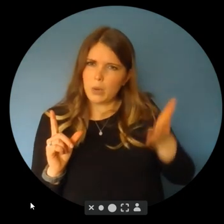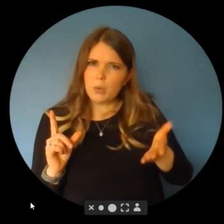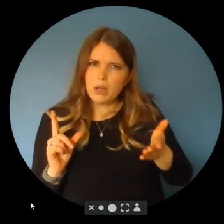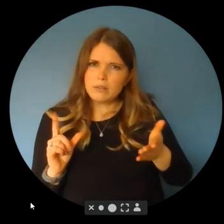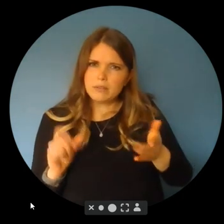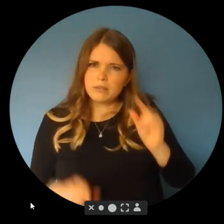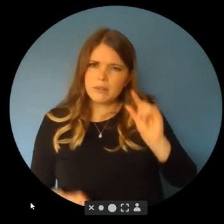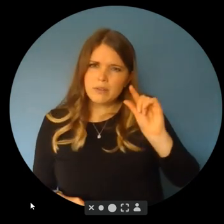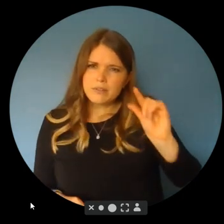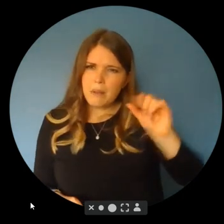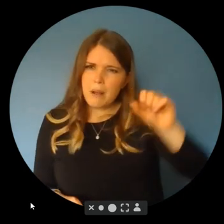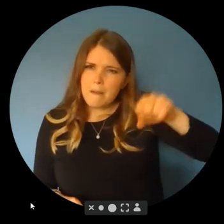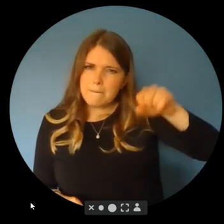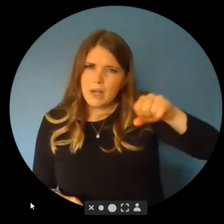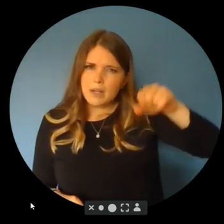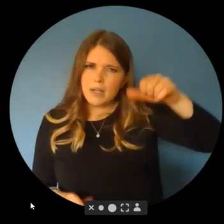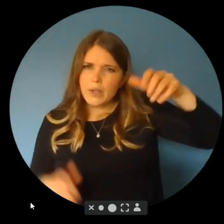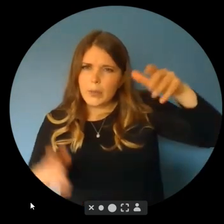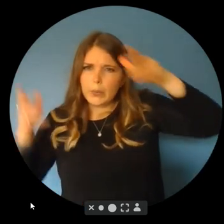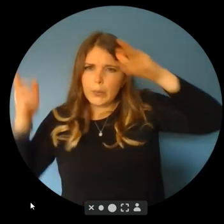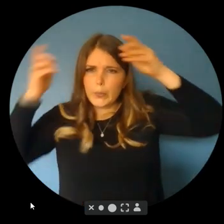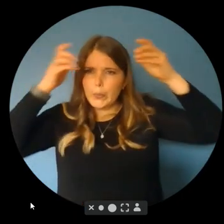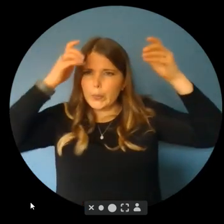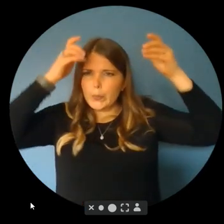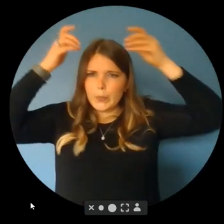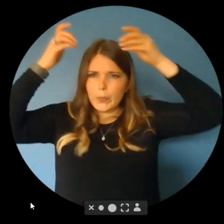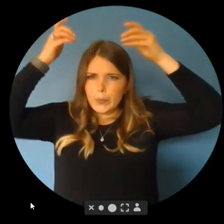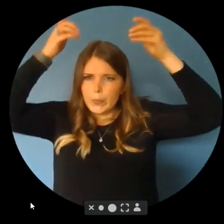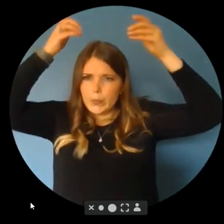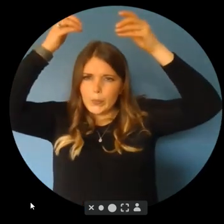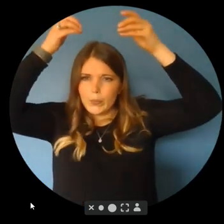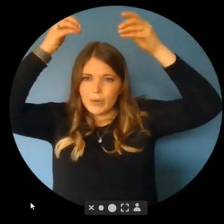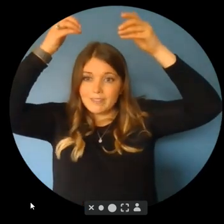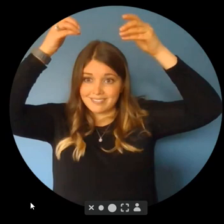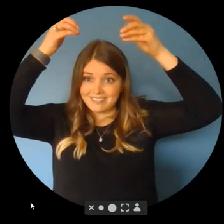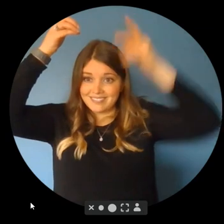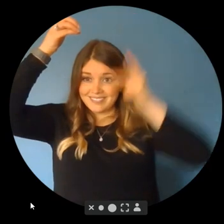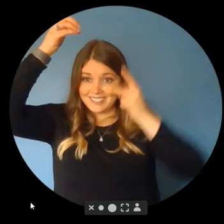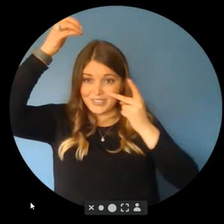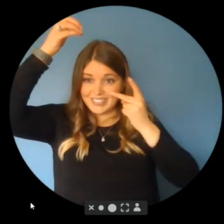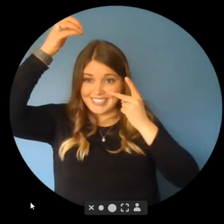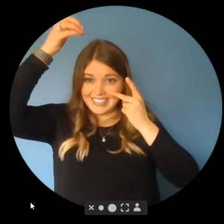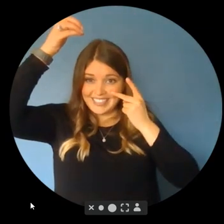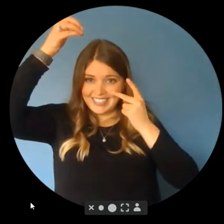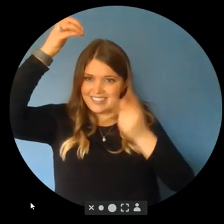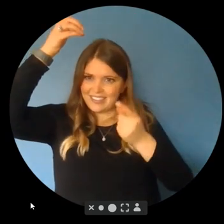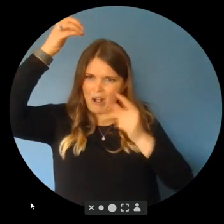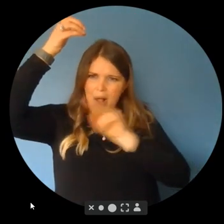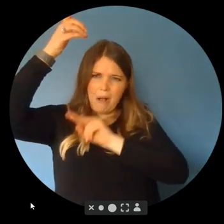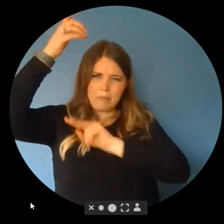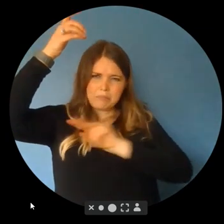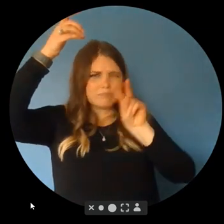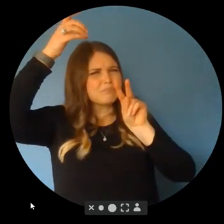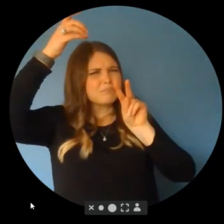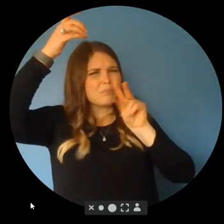bucket floating over his head. See his bucket? Even his little puppy's looking at his